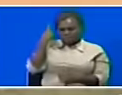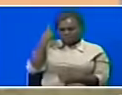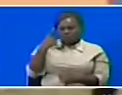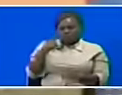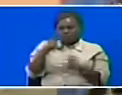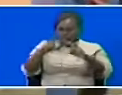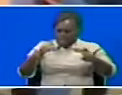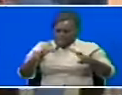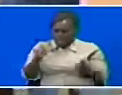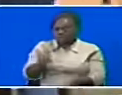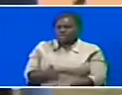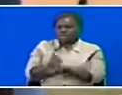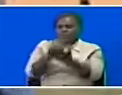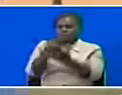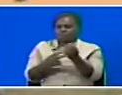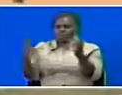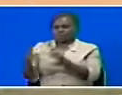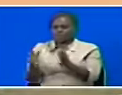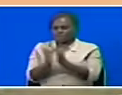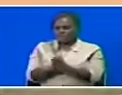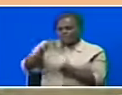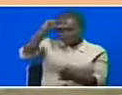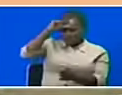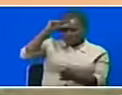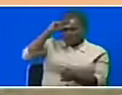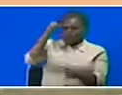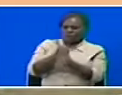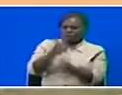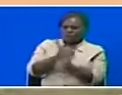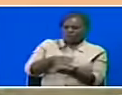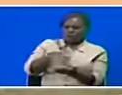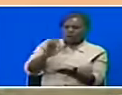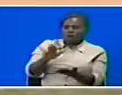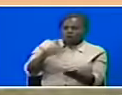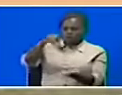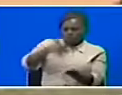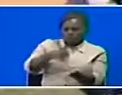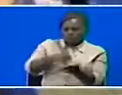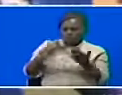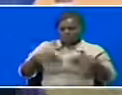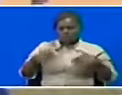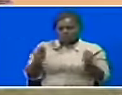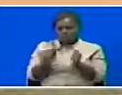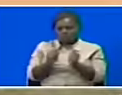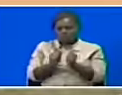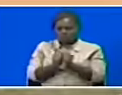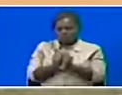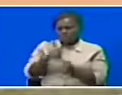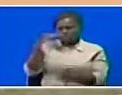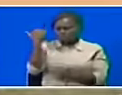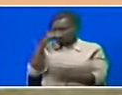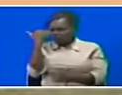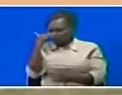help. A call for both communities and the government to work for more inclusion of persons living with ASD in